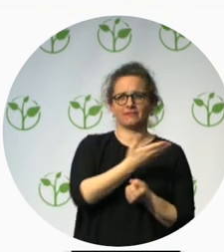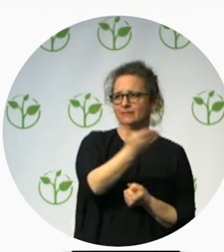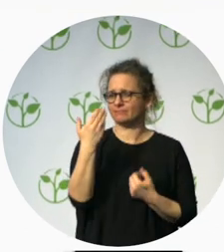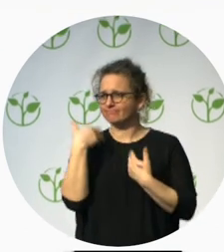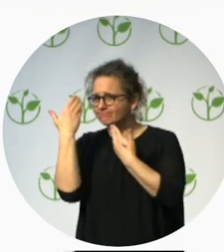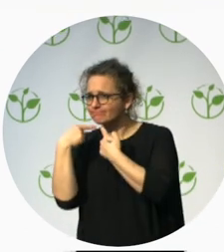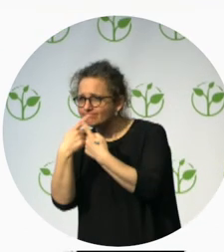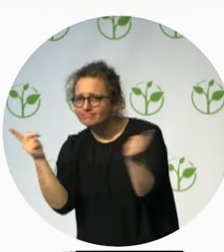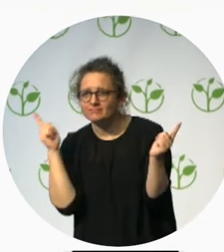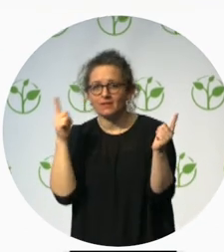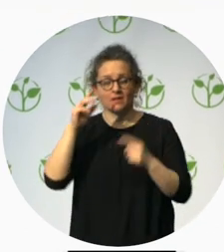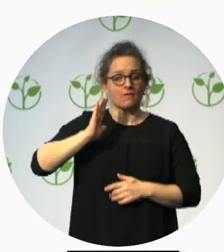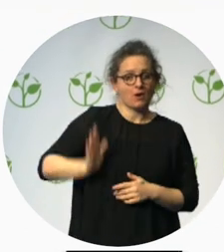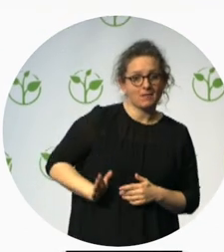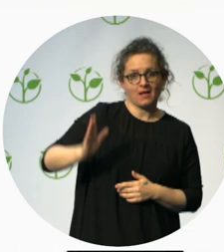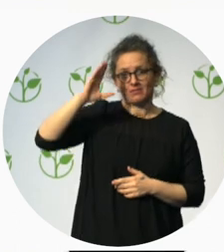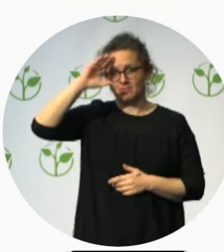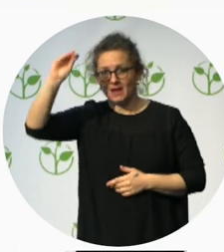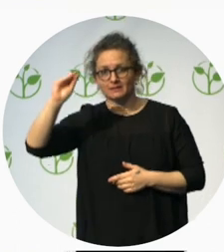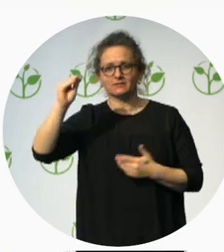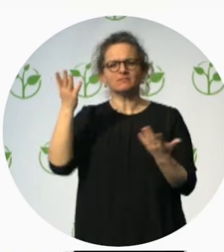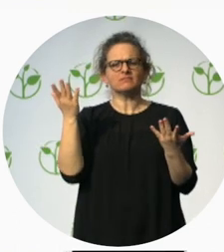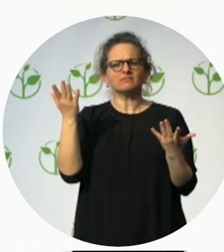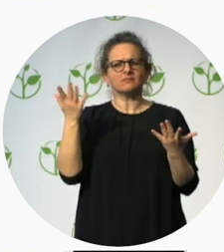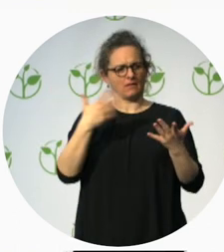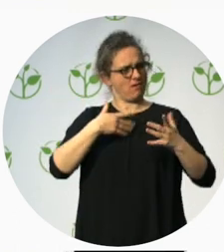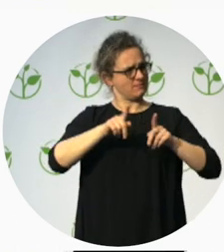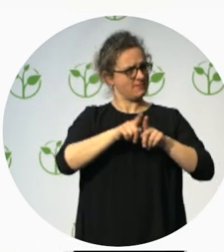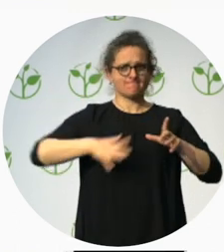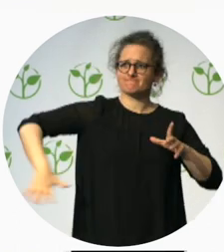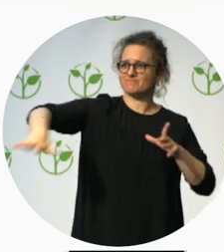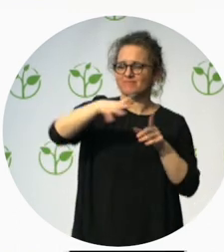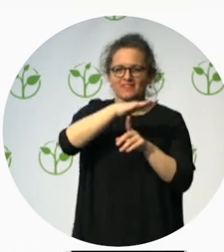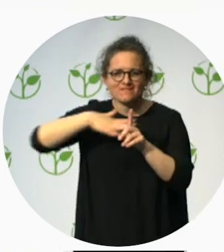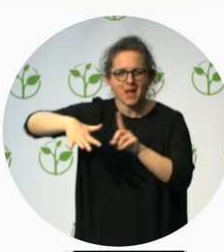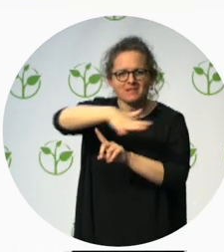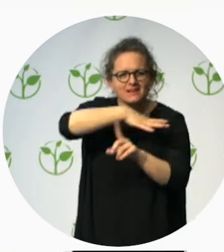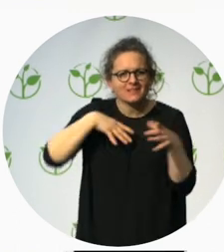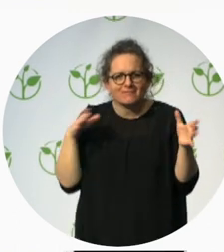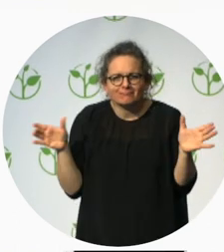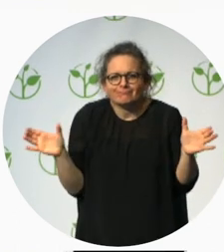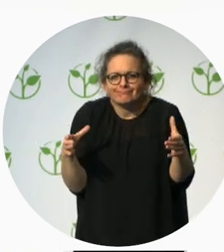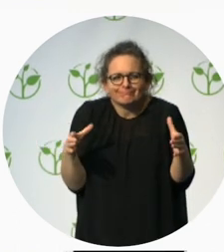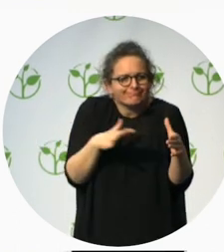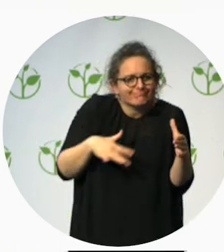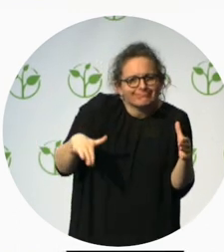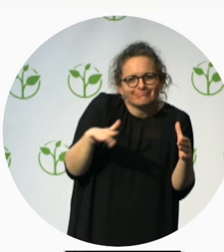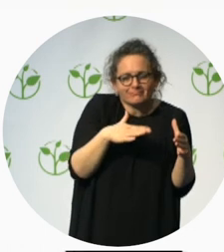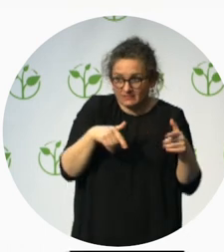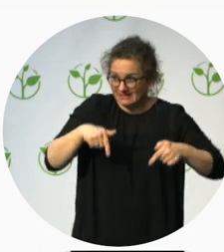family for inviting me to speak at this unique conference, which not merely preaches accessibility and